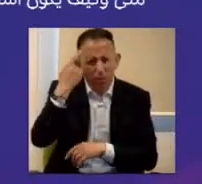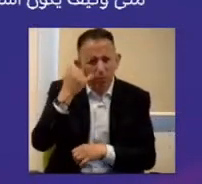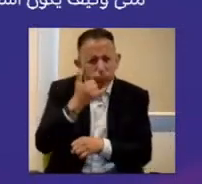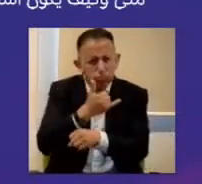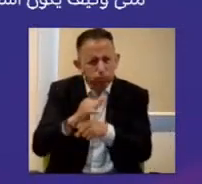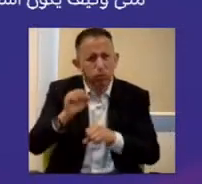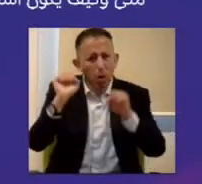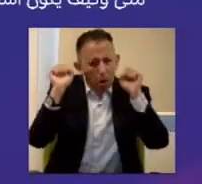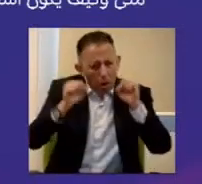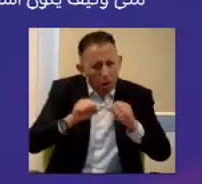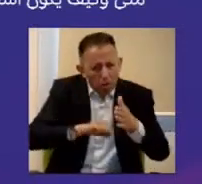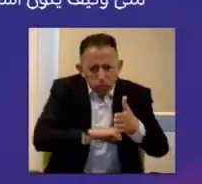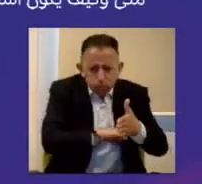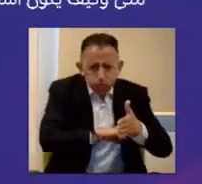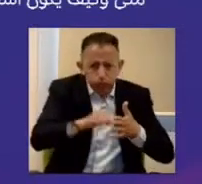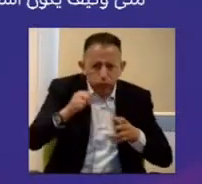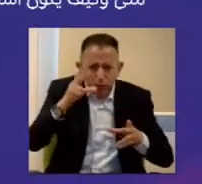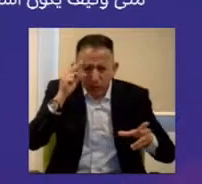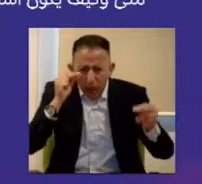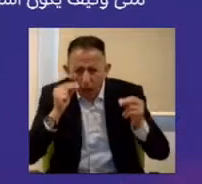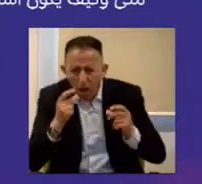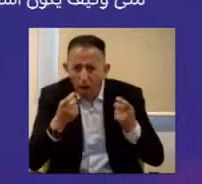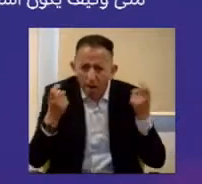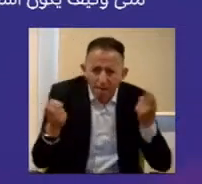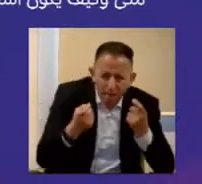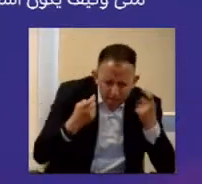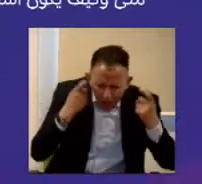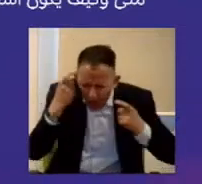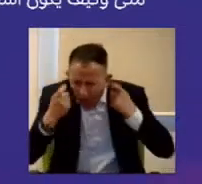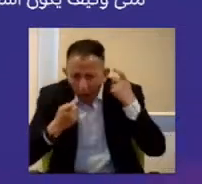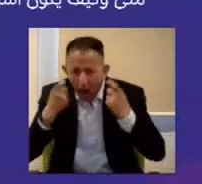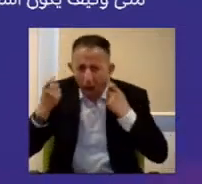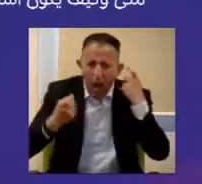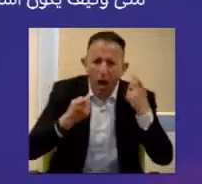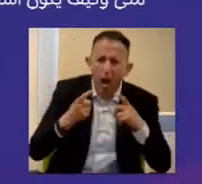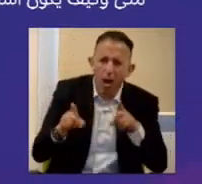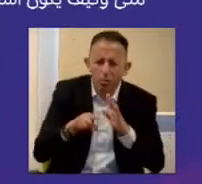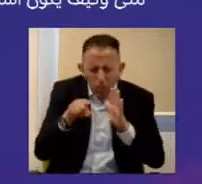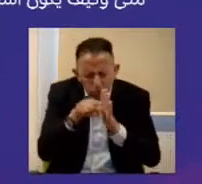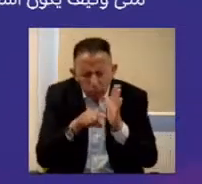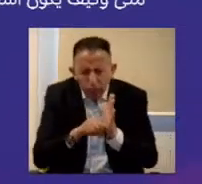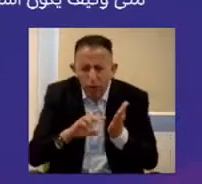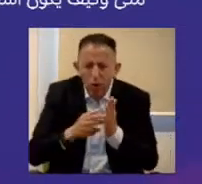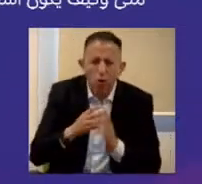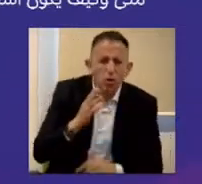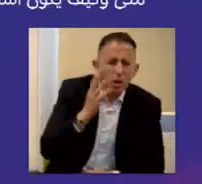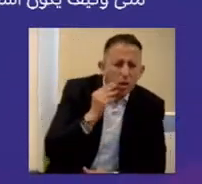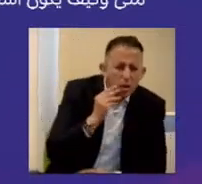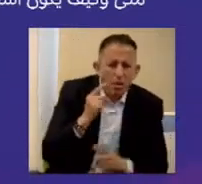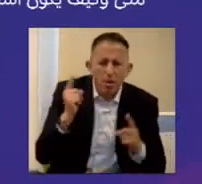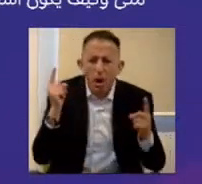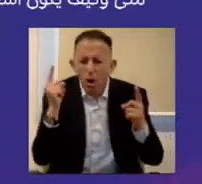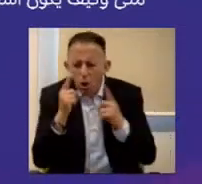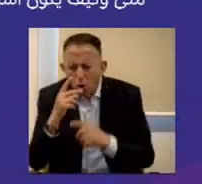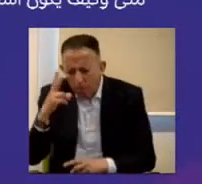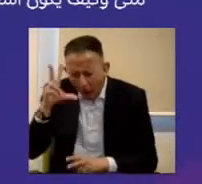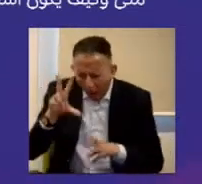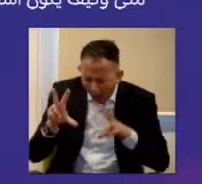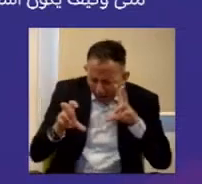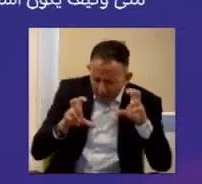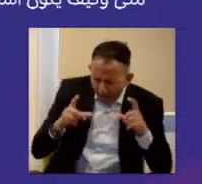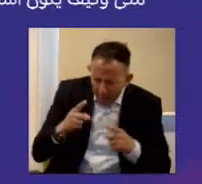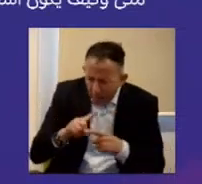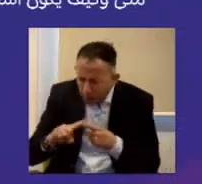from the instructions of a tutor to recognize objects, to acquire know-how and skills and how to act, and to acquire